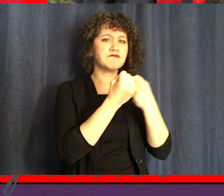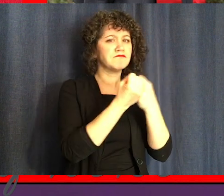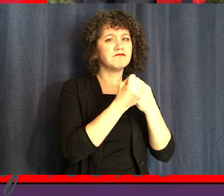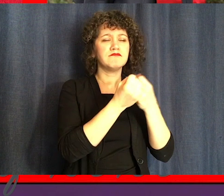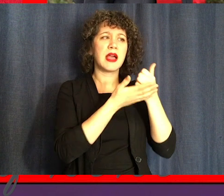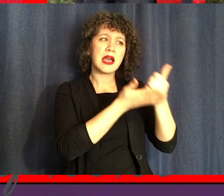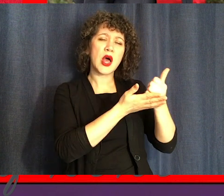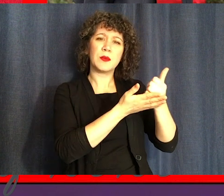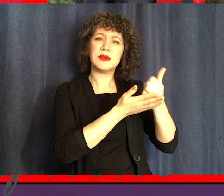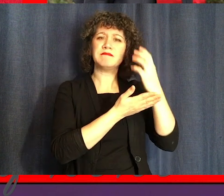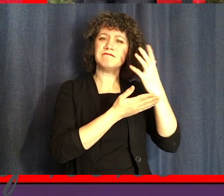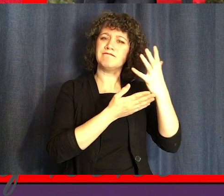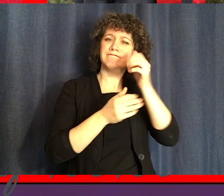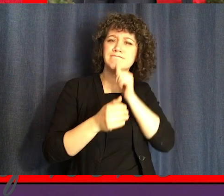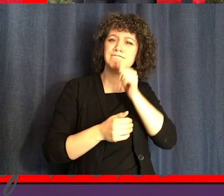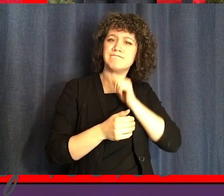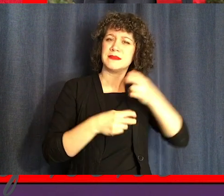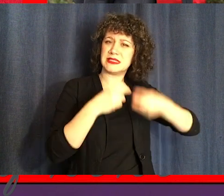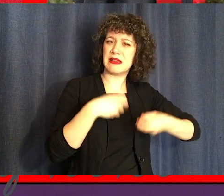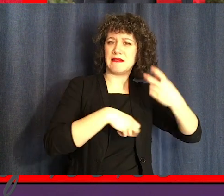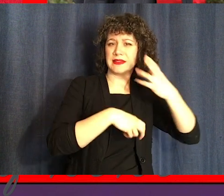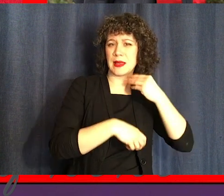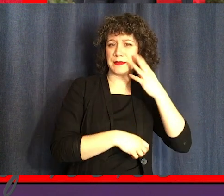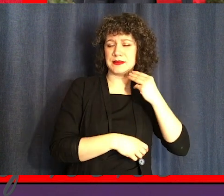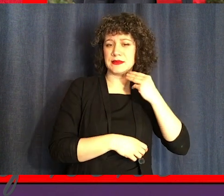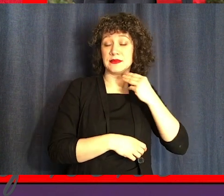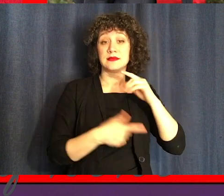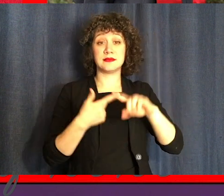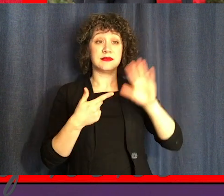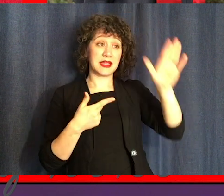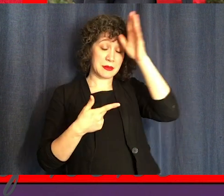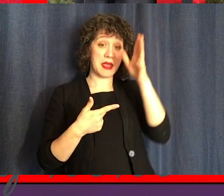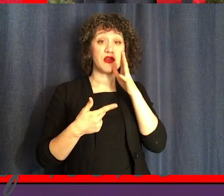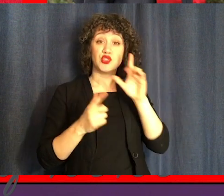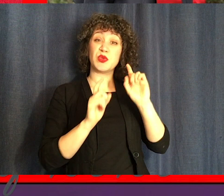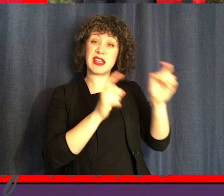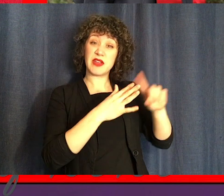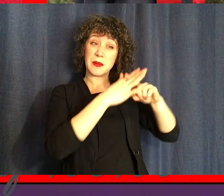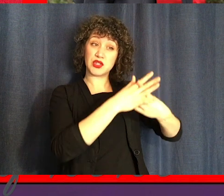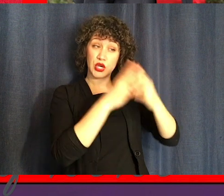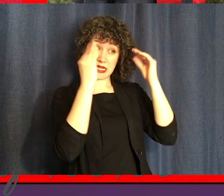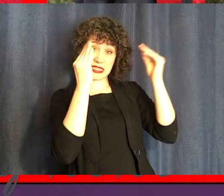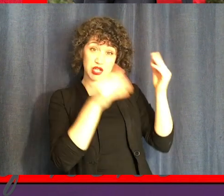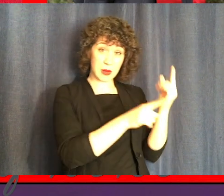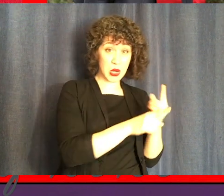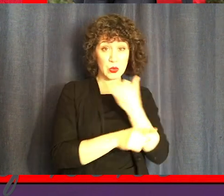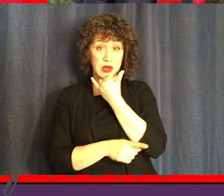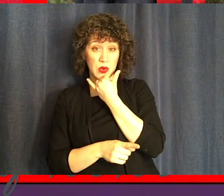parents for giving him a start and teaching him the right from wrong, and his mates for always being there and making him